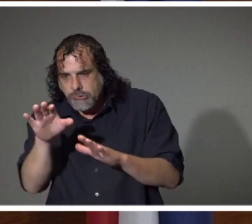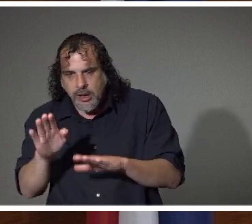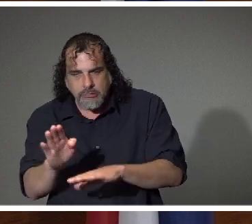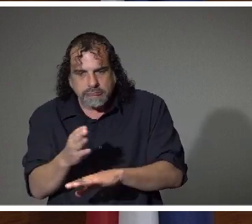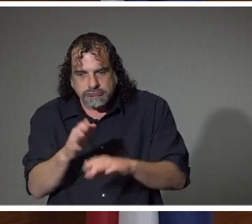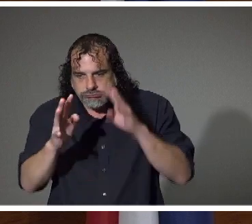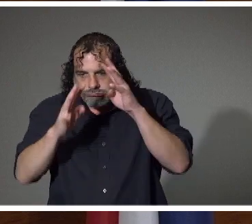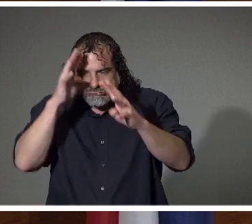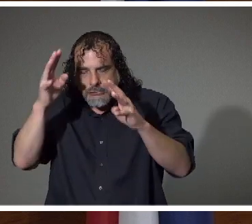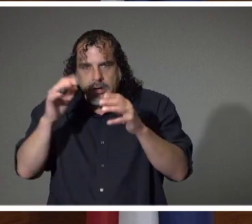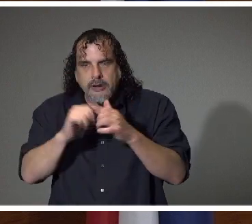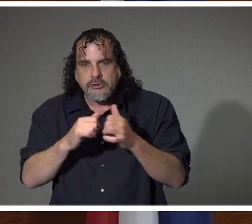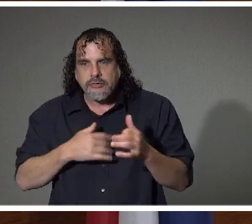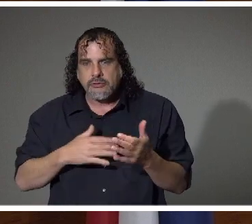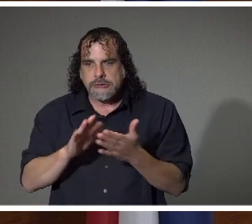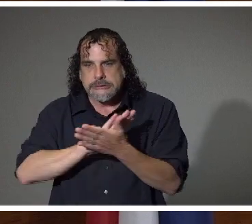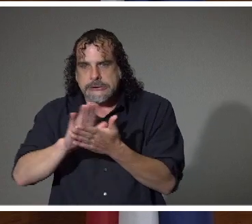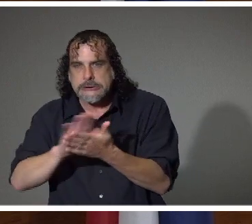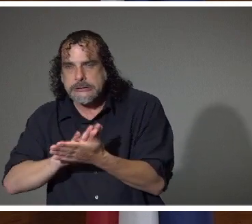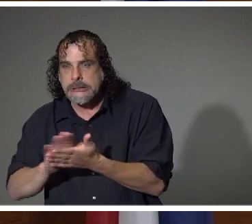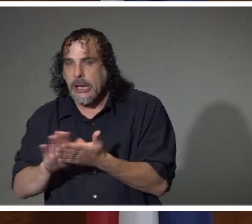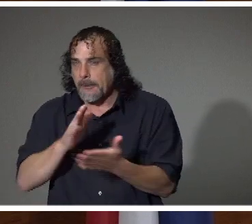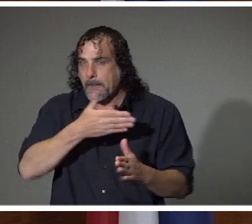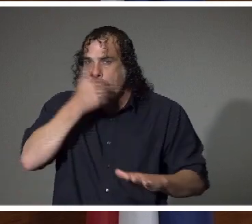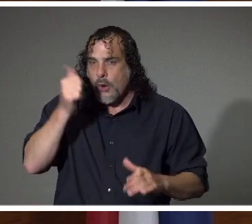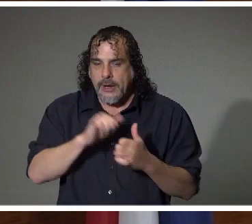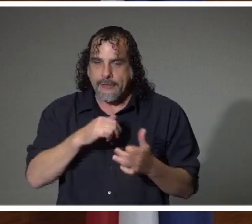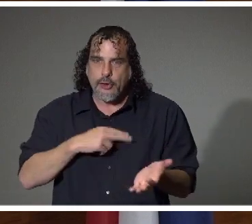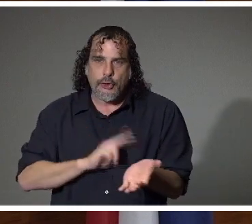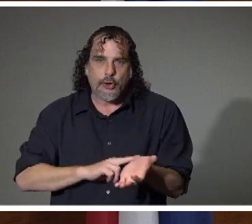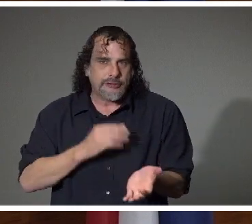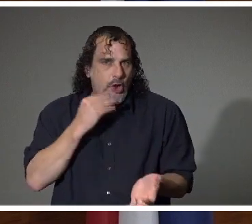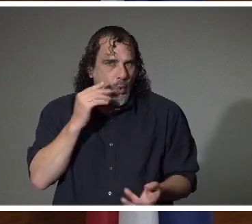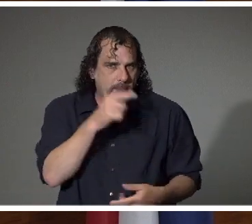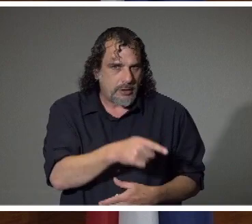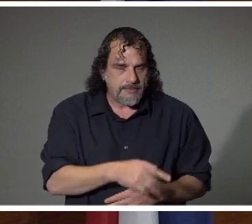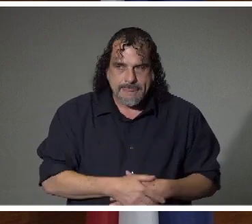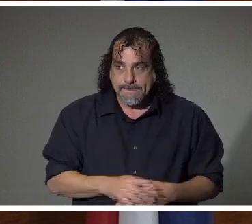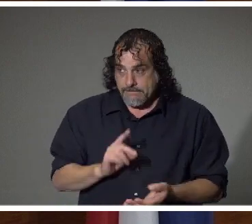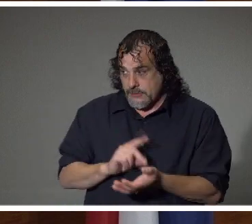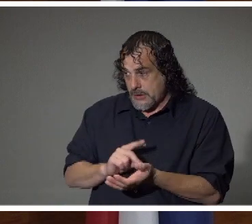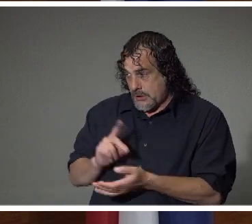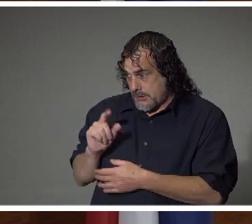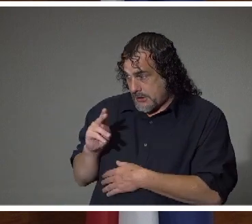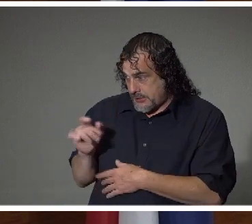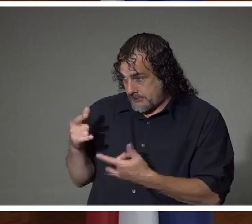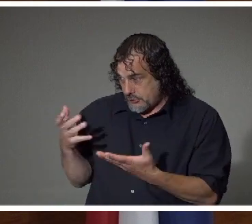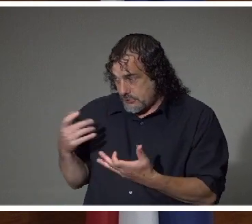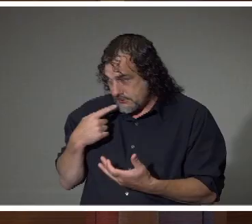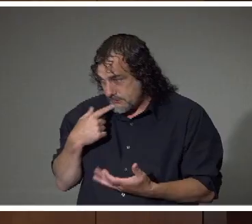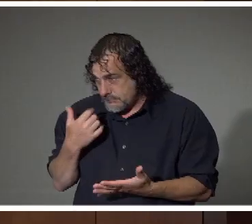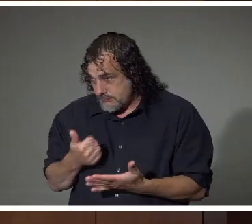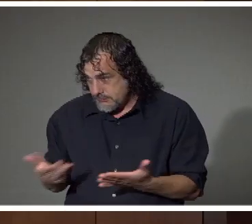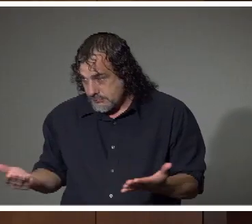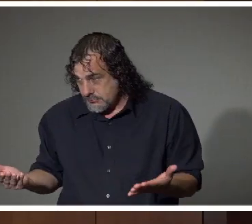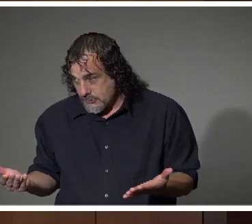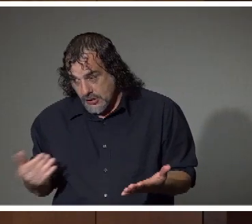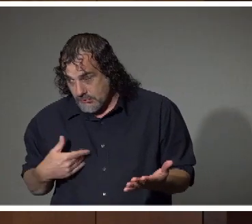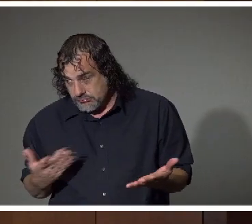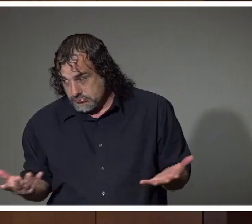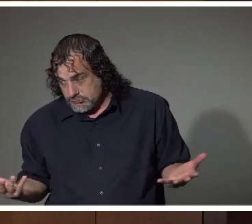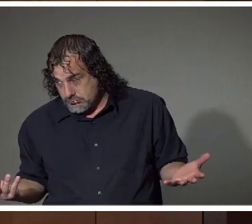continue to exacerbate cleaning and things such as that at our nursing home facilities. And Dr. Dobbs, did you want to hit on that at all, or just the question in